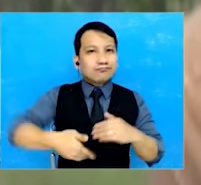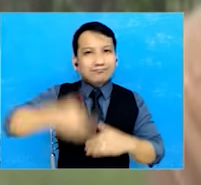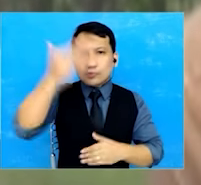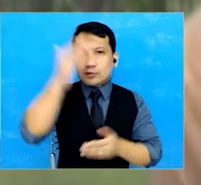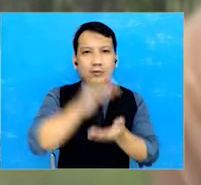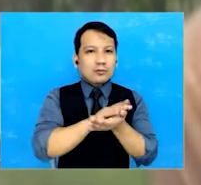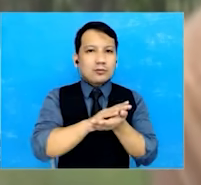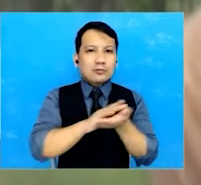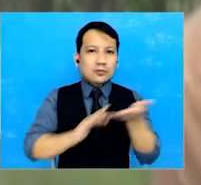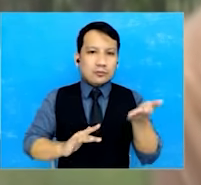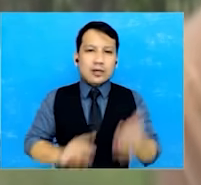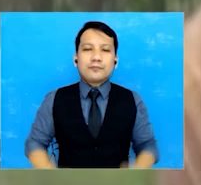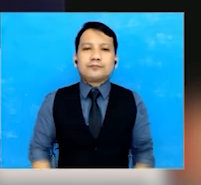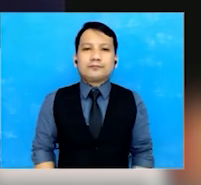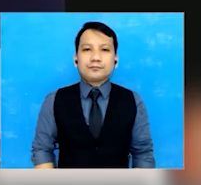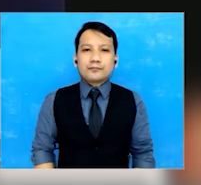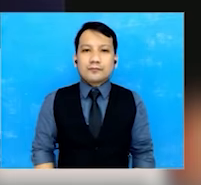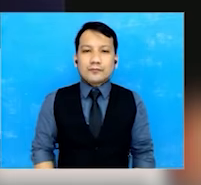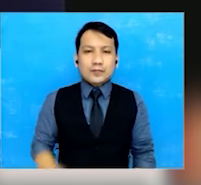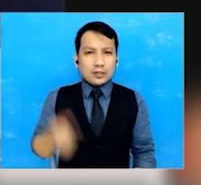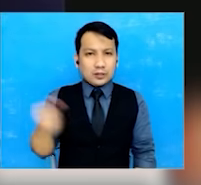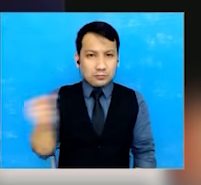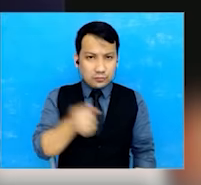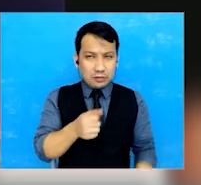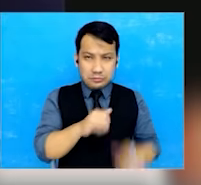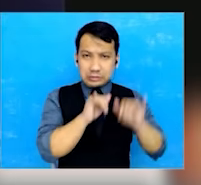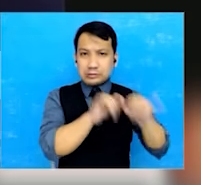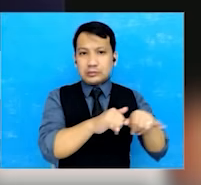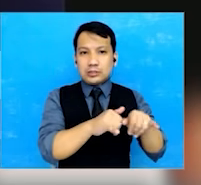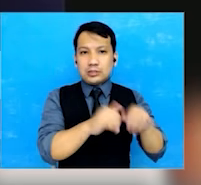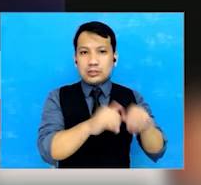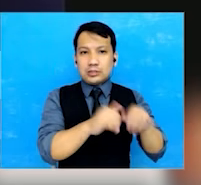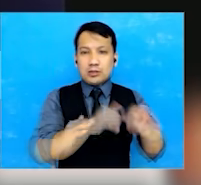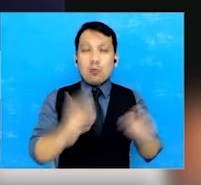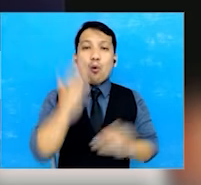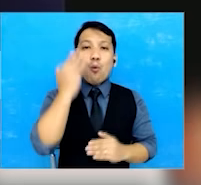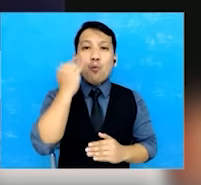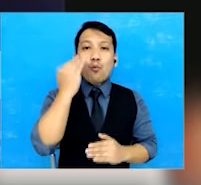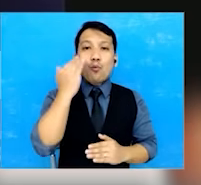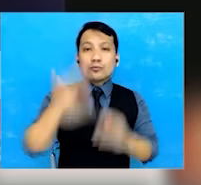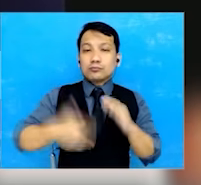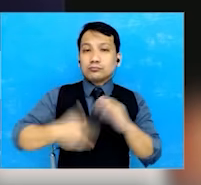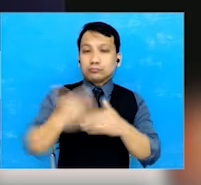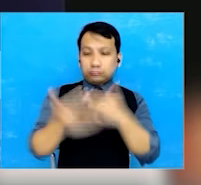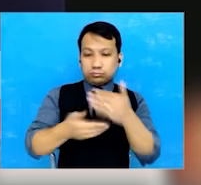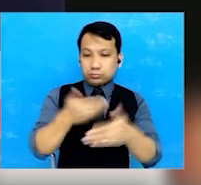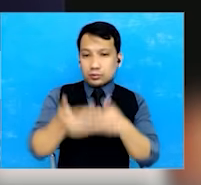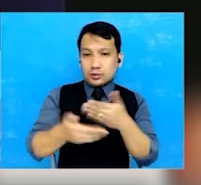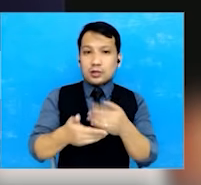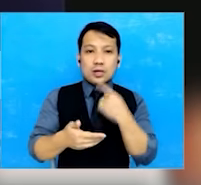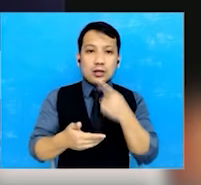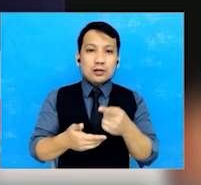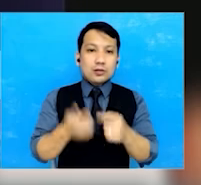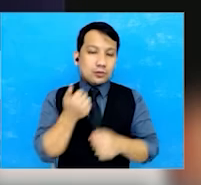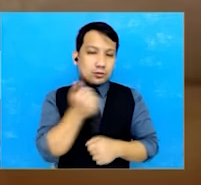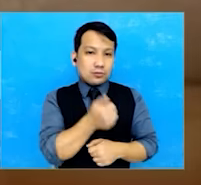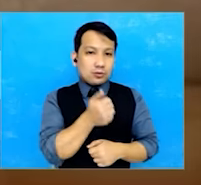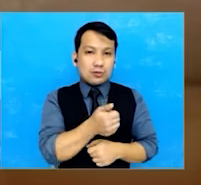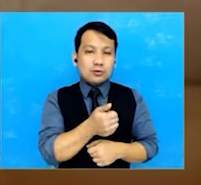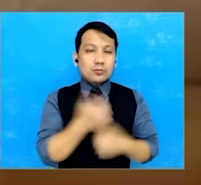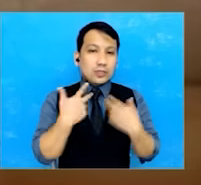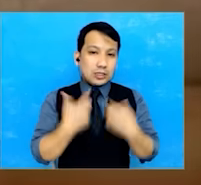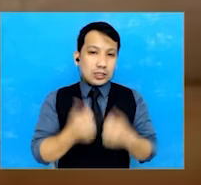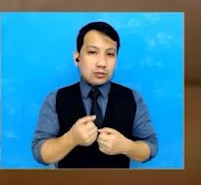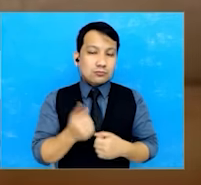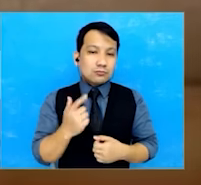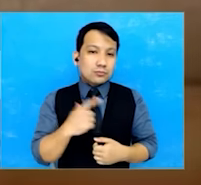was advised by his doctor to just stay at home. Apparently because of the proceedings, his health has been affected, Your Honor. Mr.